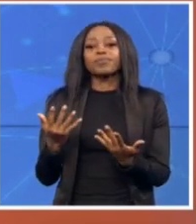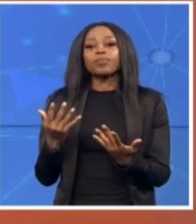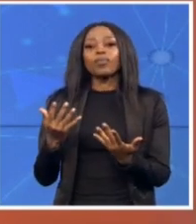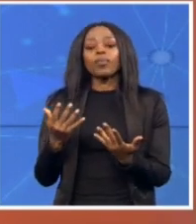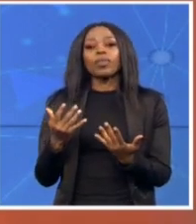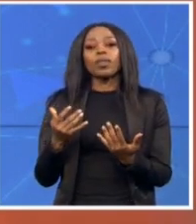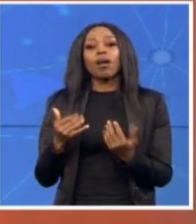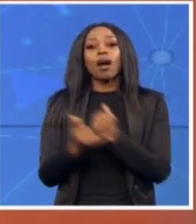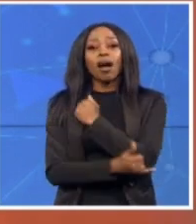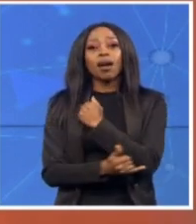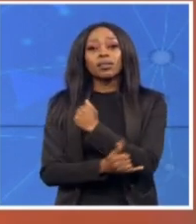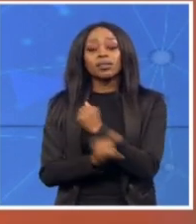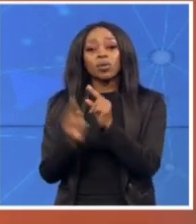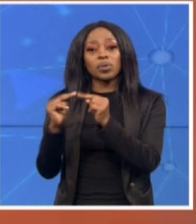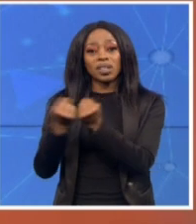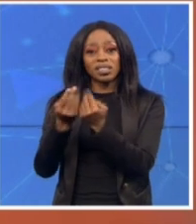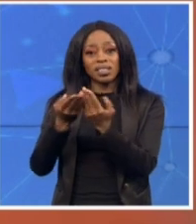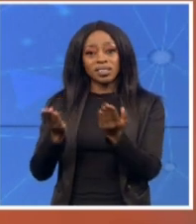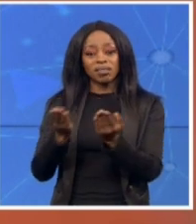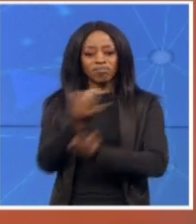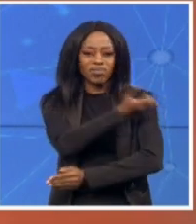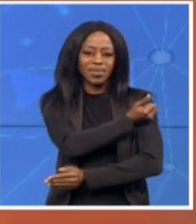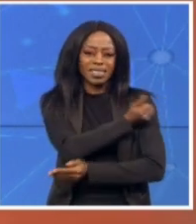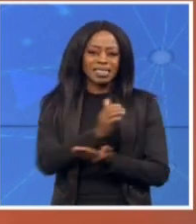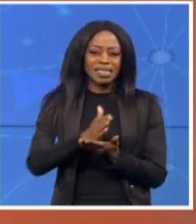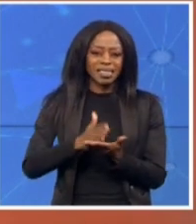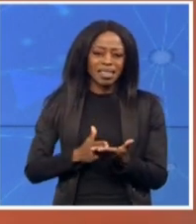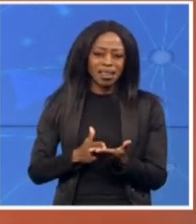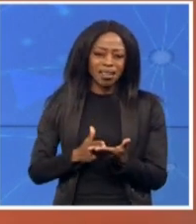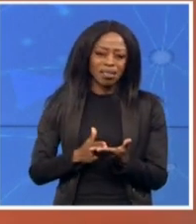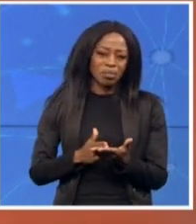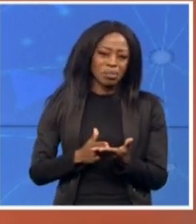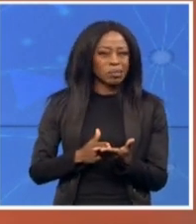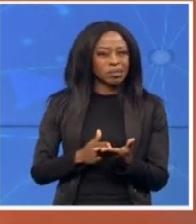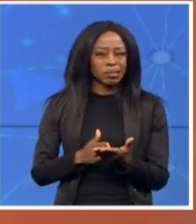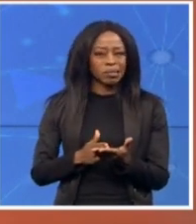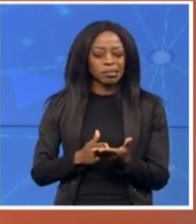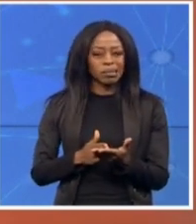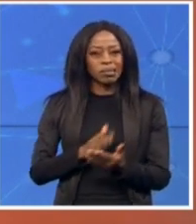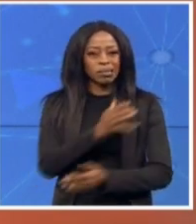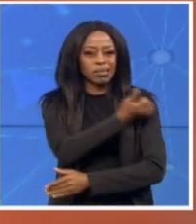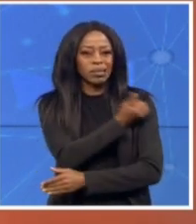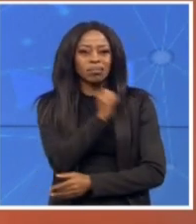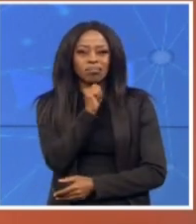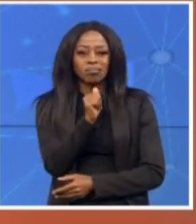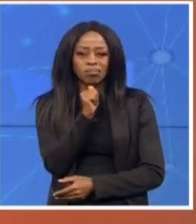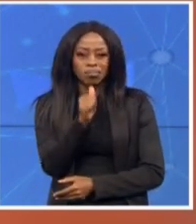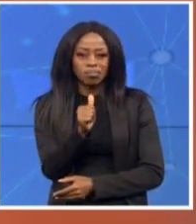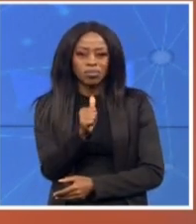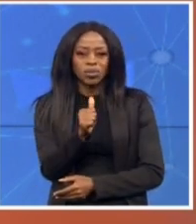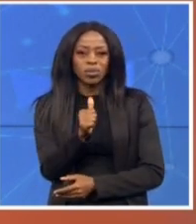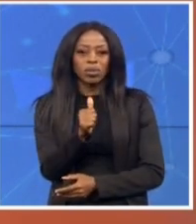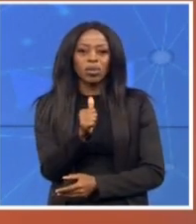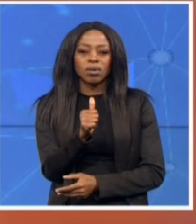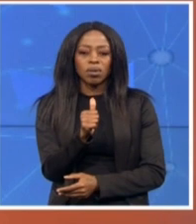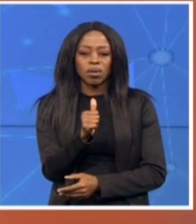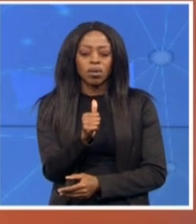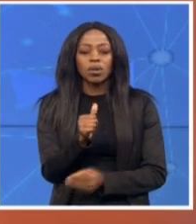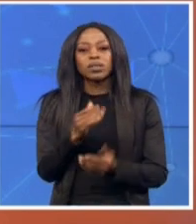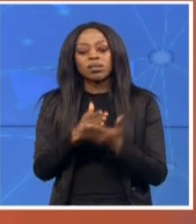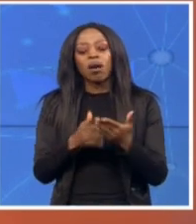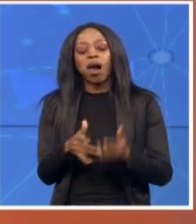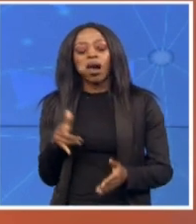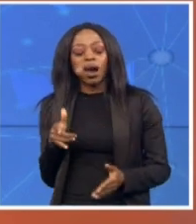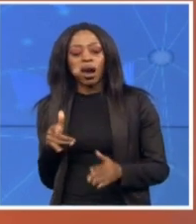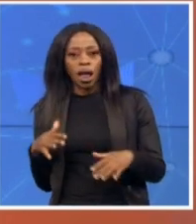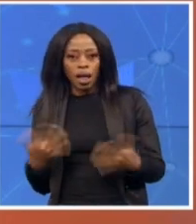have not only have vaccine fatigue, now you add that layer because we are still on holidays. So that's why when